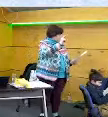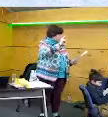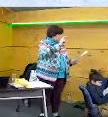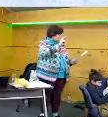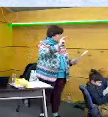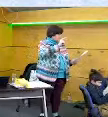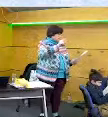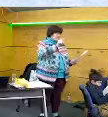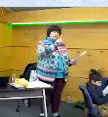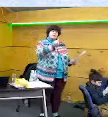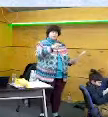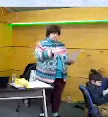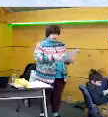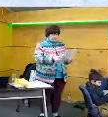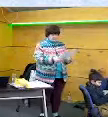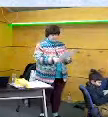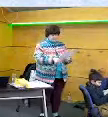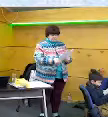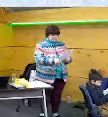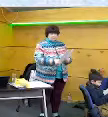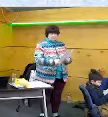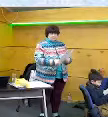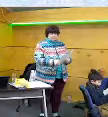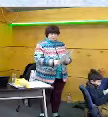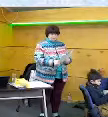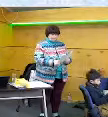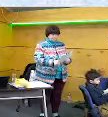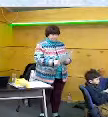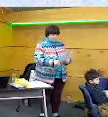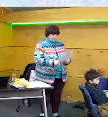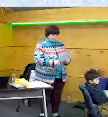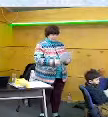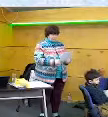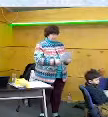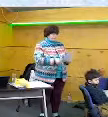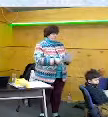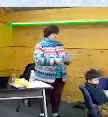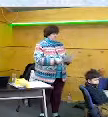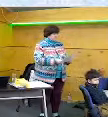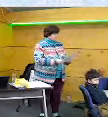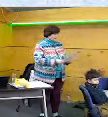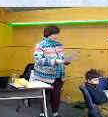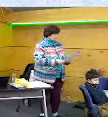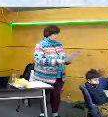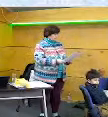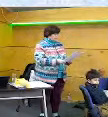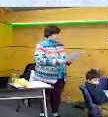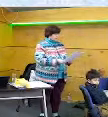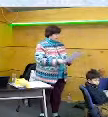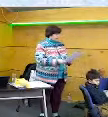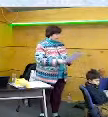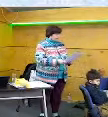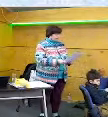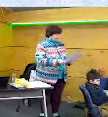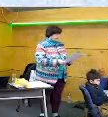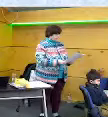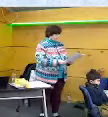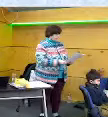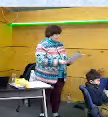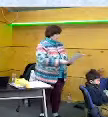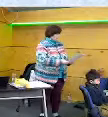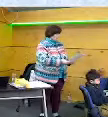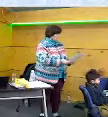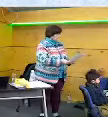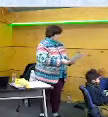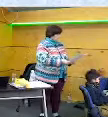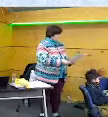some quotations and we've got a period. They made a smash hit record. It wasn't very